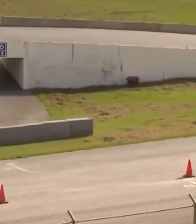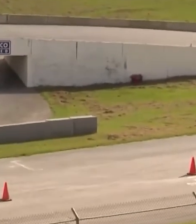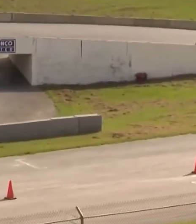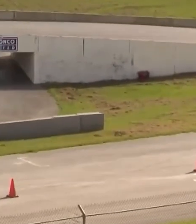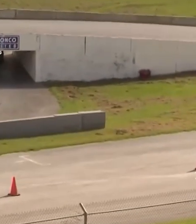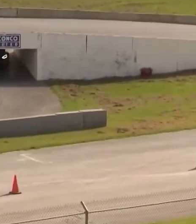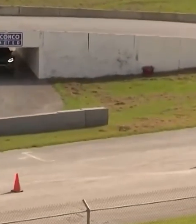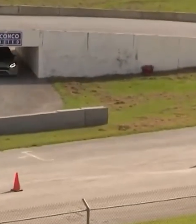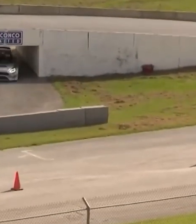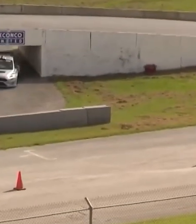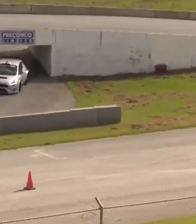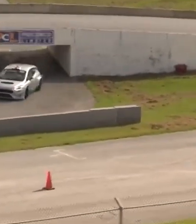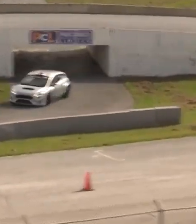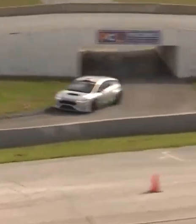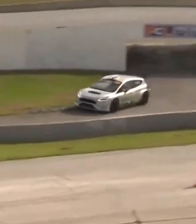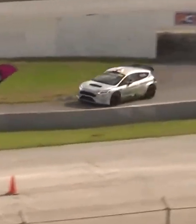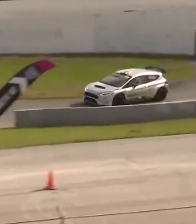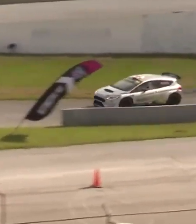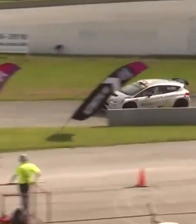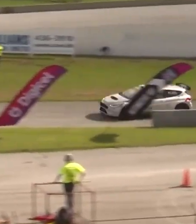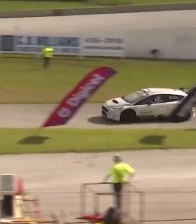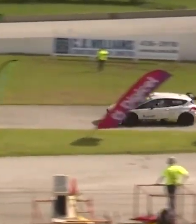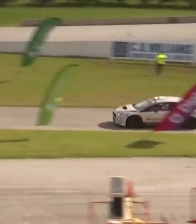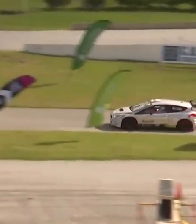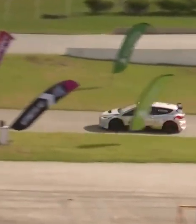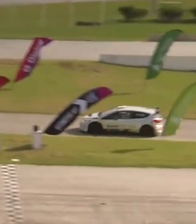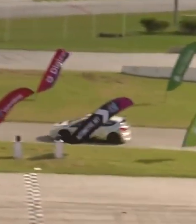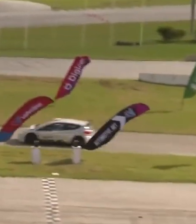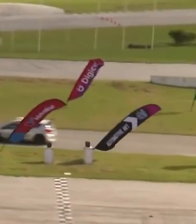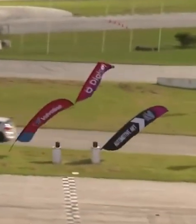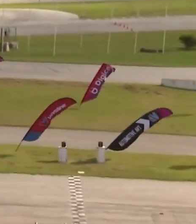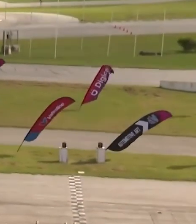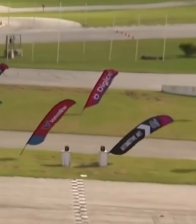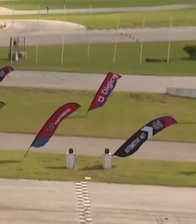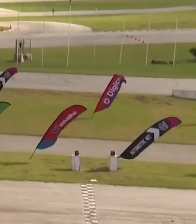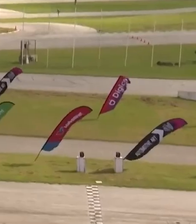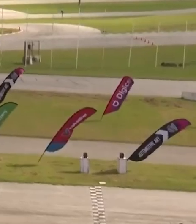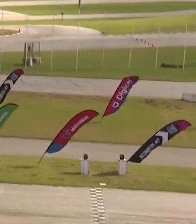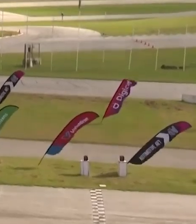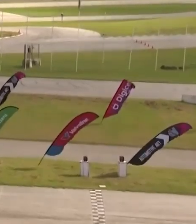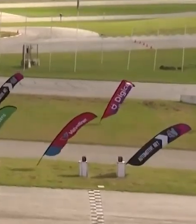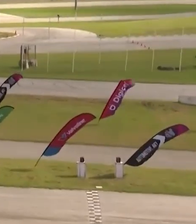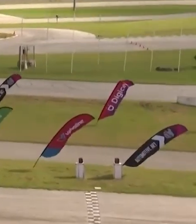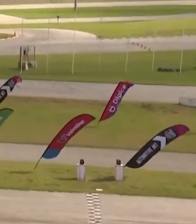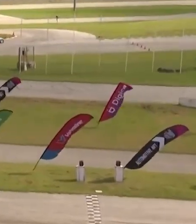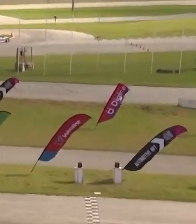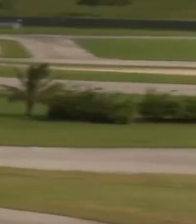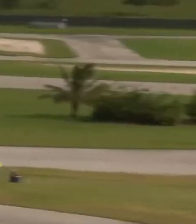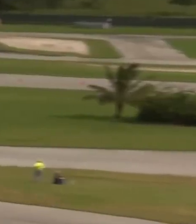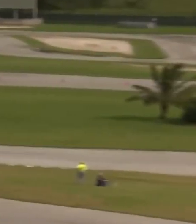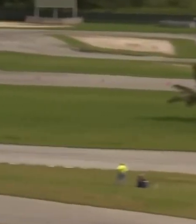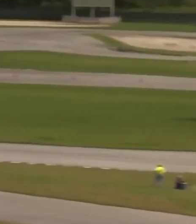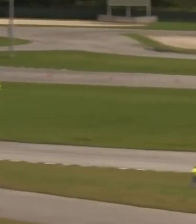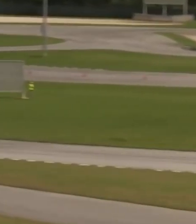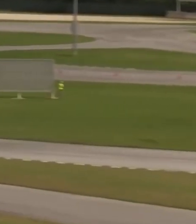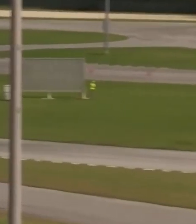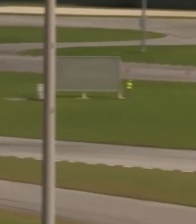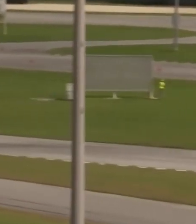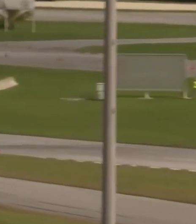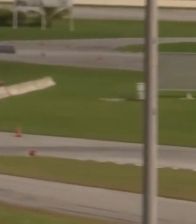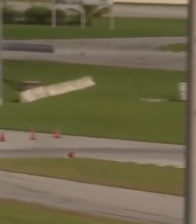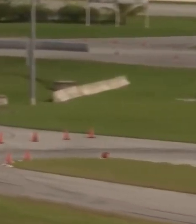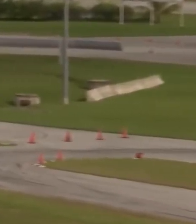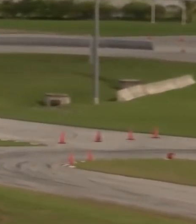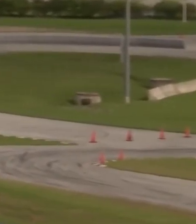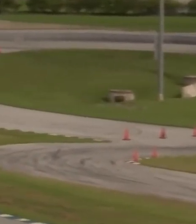Swan was up for a scenic ride. Well, as the race progressed, Swan would eventually invest in more throttle and